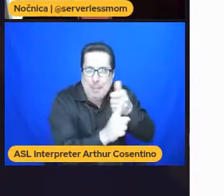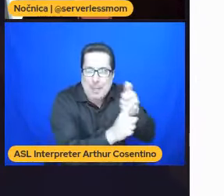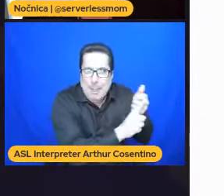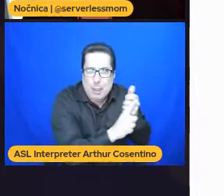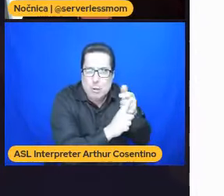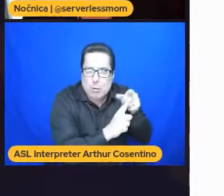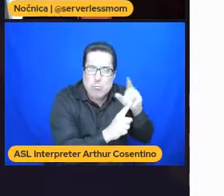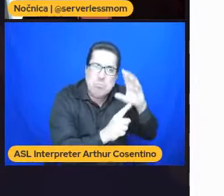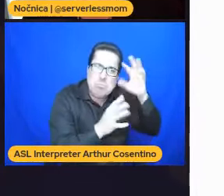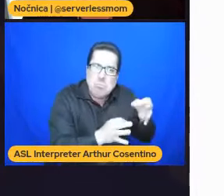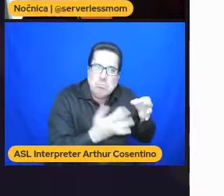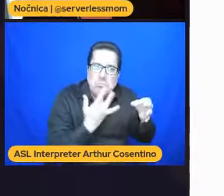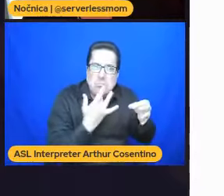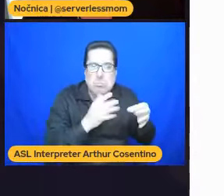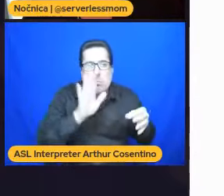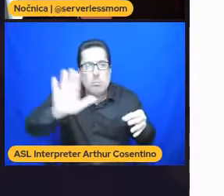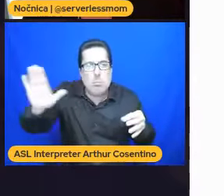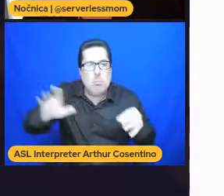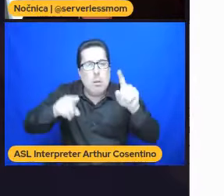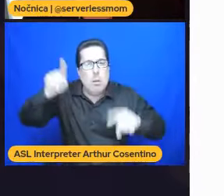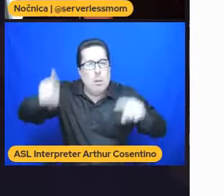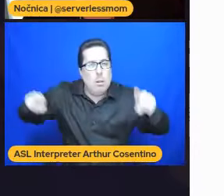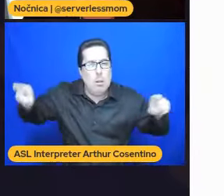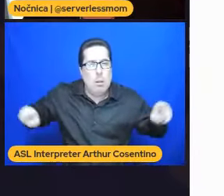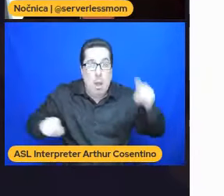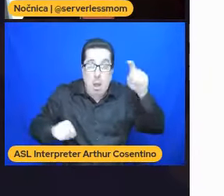happen to be able to